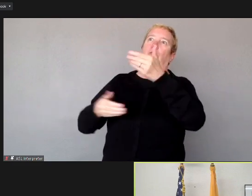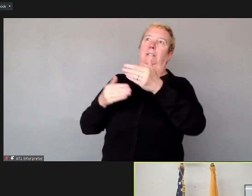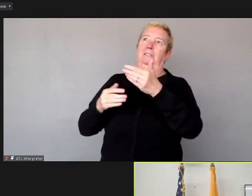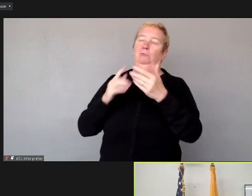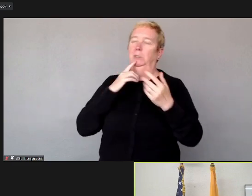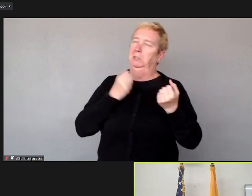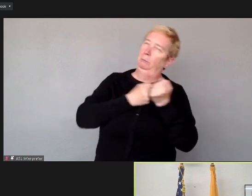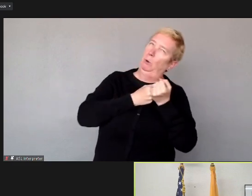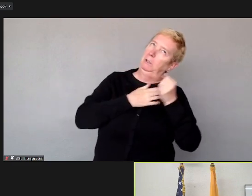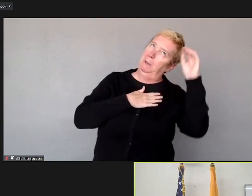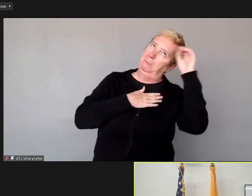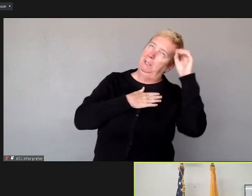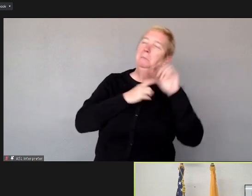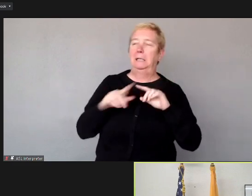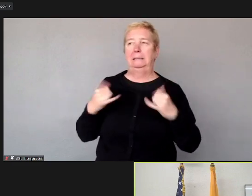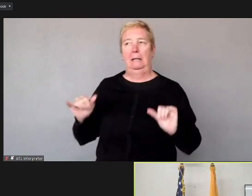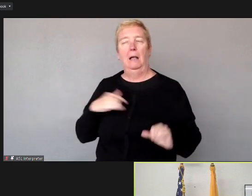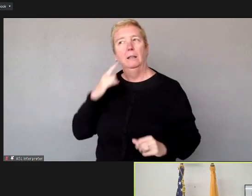we'll likely